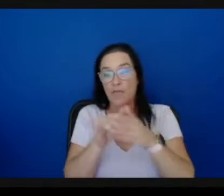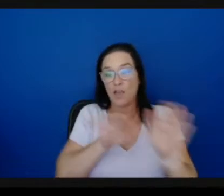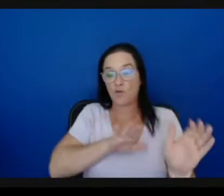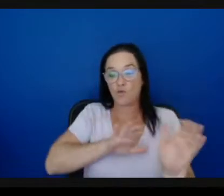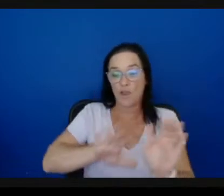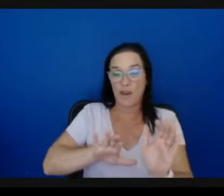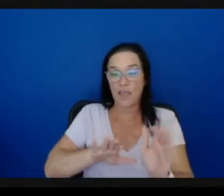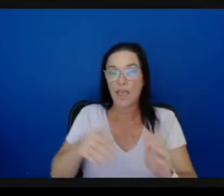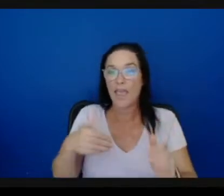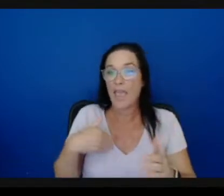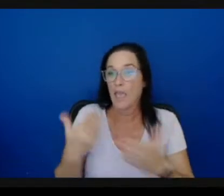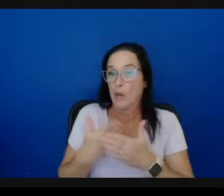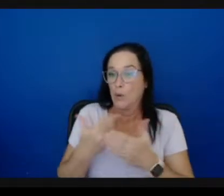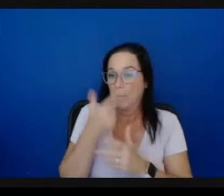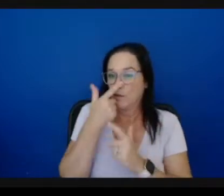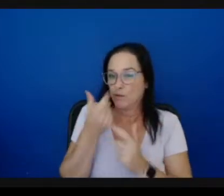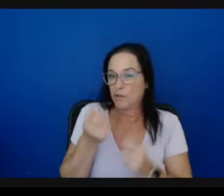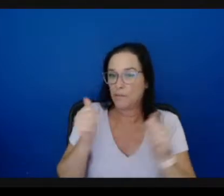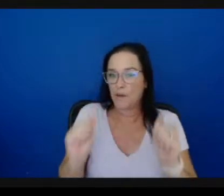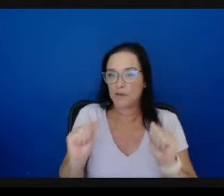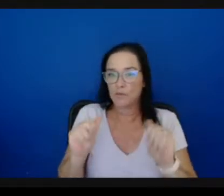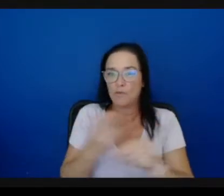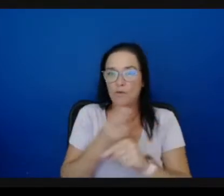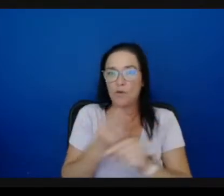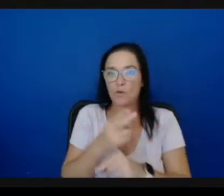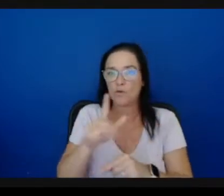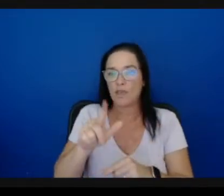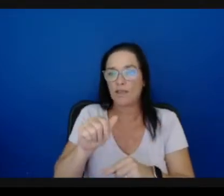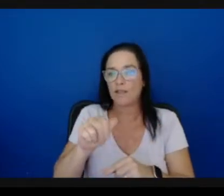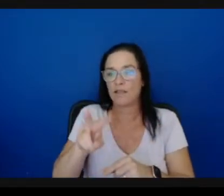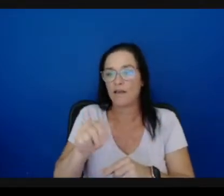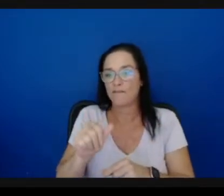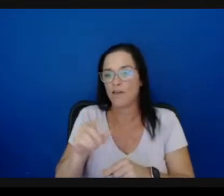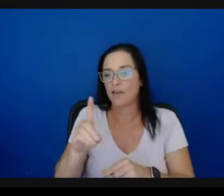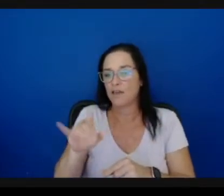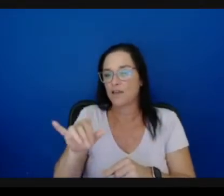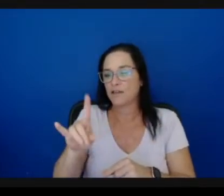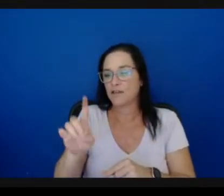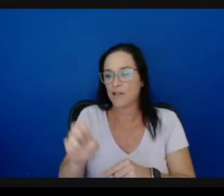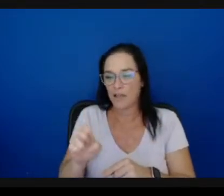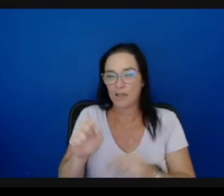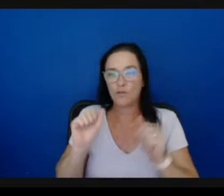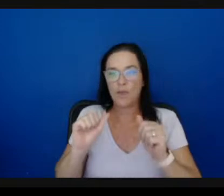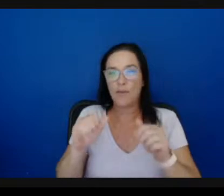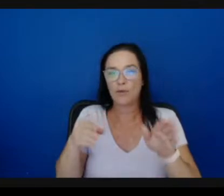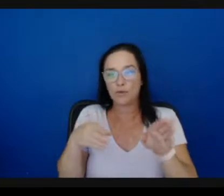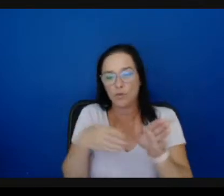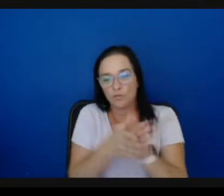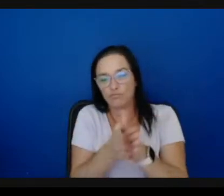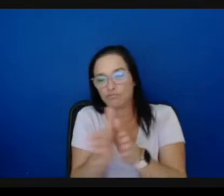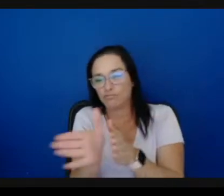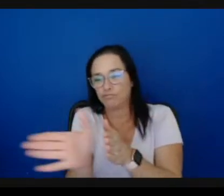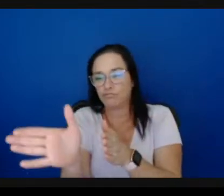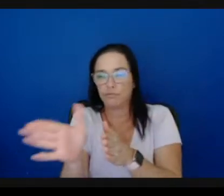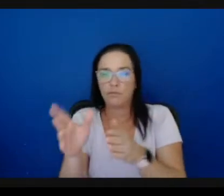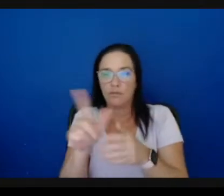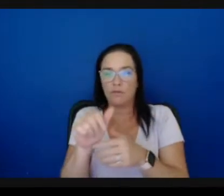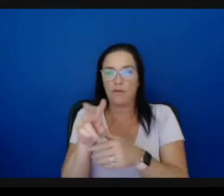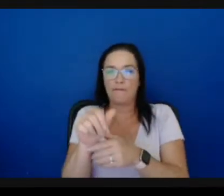renewed interest in the possibility of using lava dikes to divert the course of molten lava.